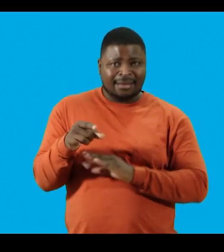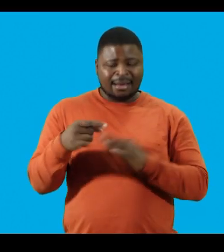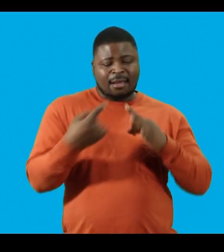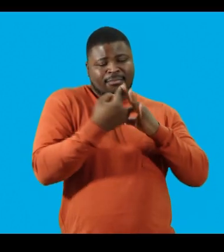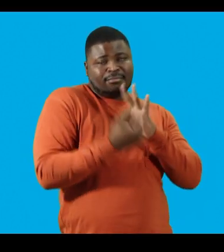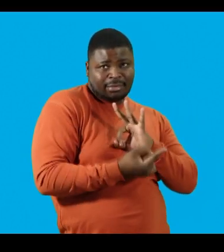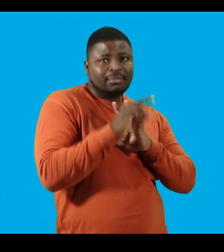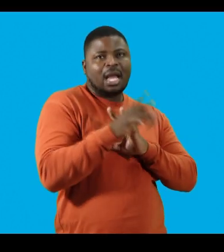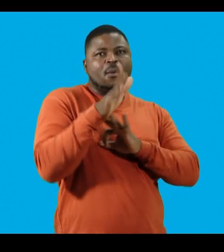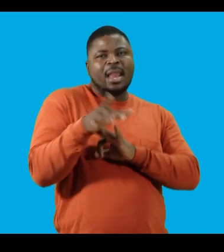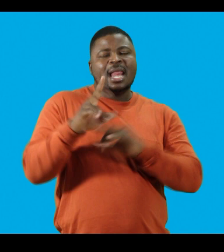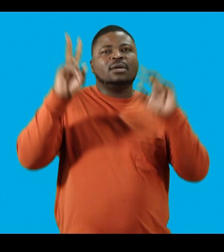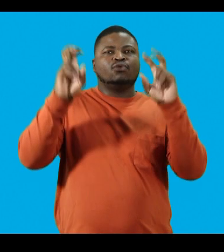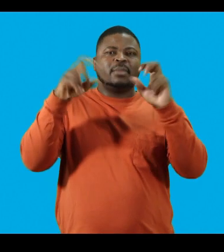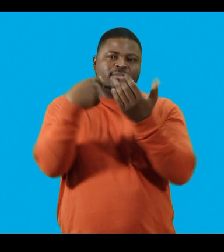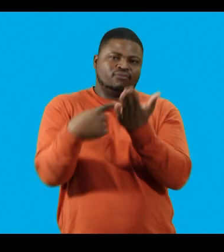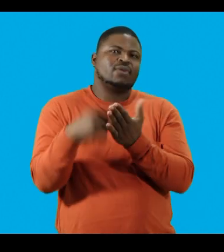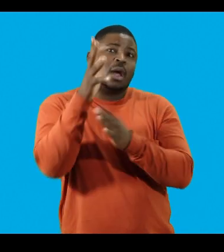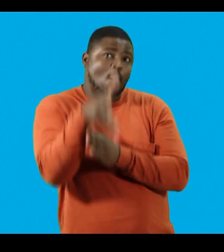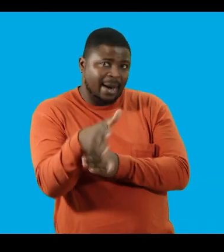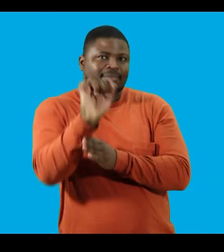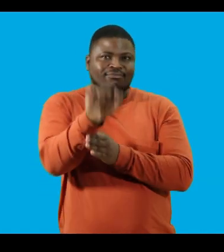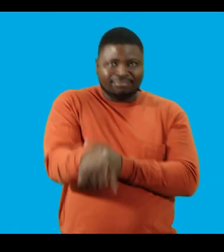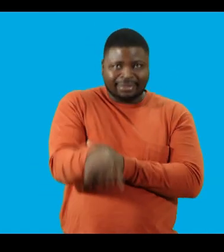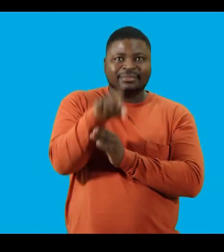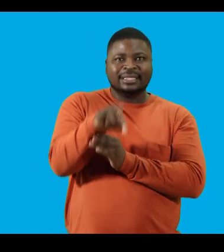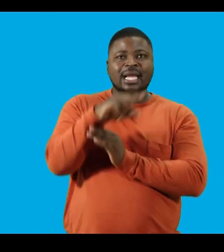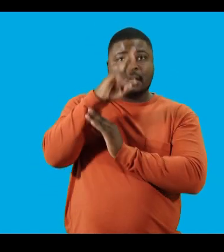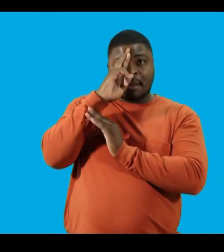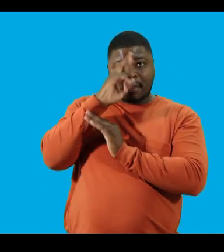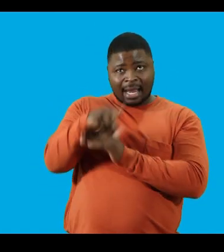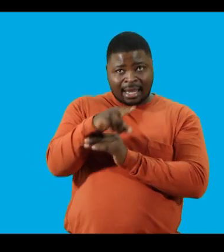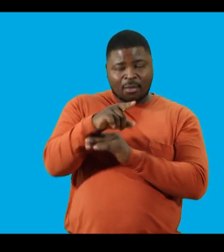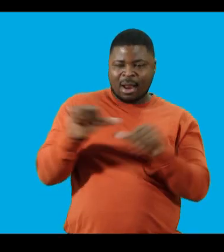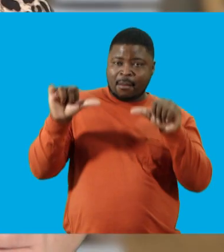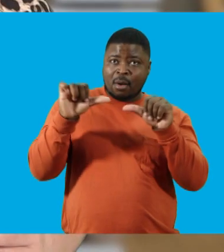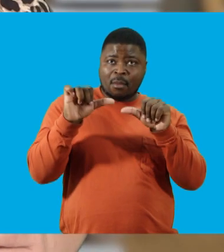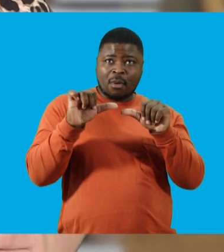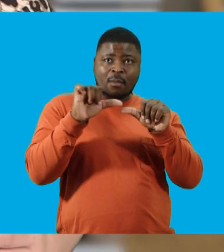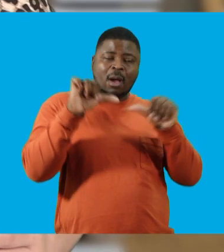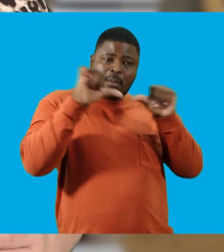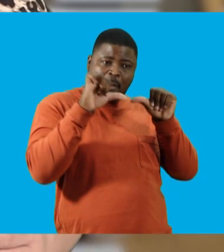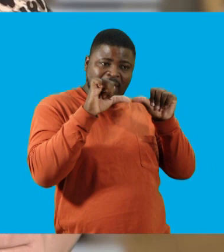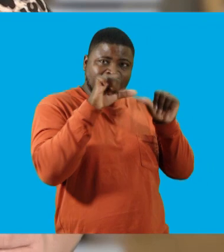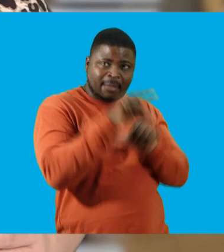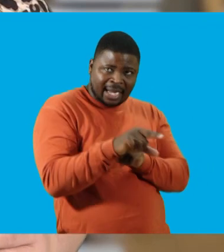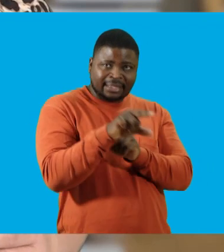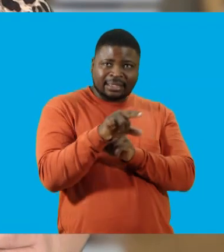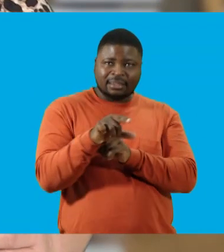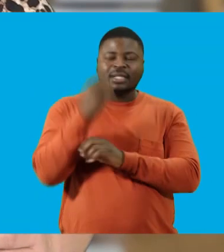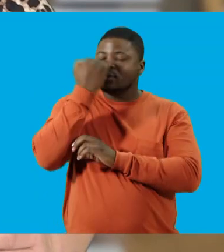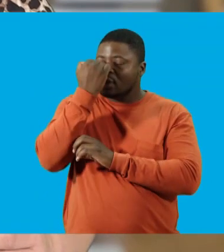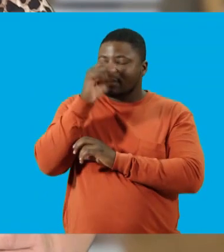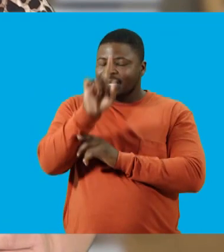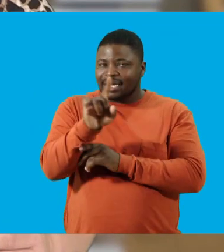be topics on their own. So question 2 will be only on measurements. Question 3 will be only on data. Oh